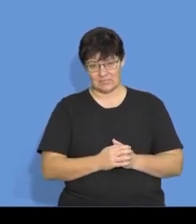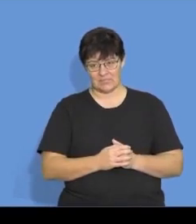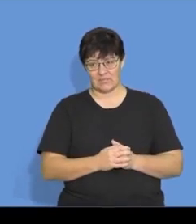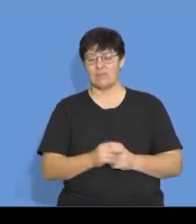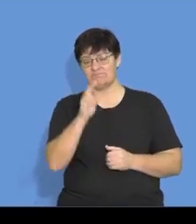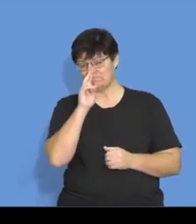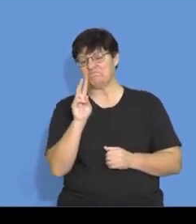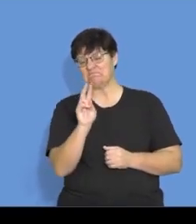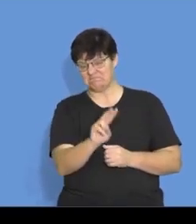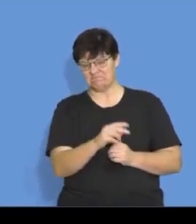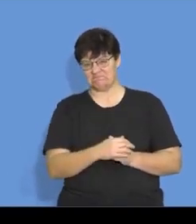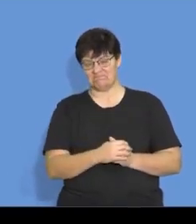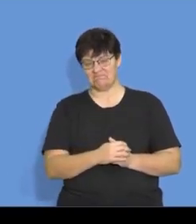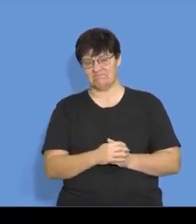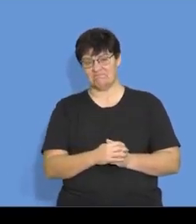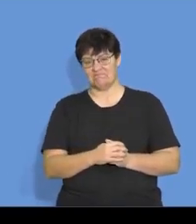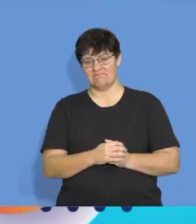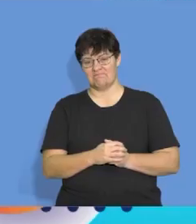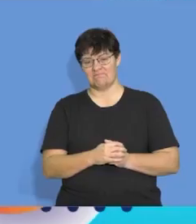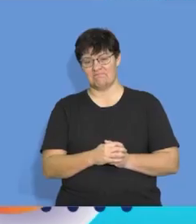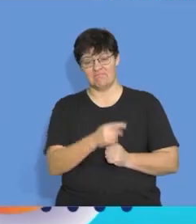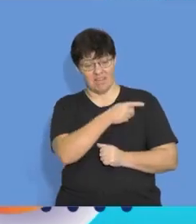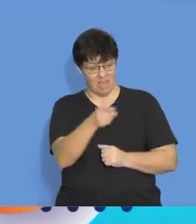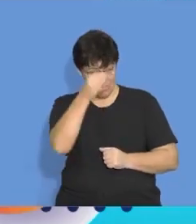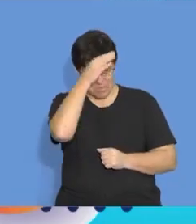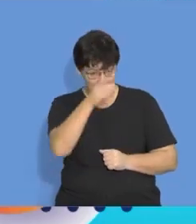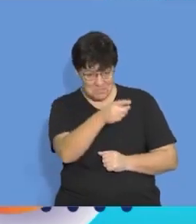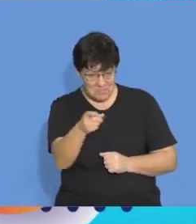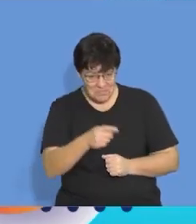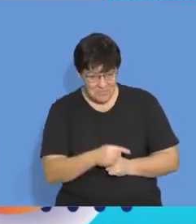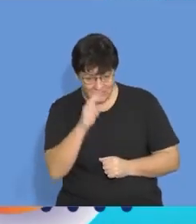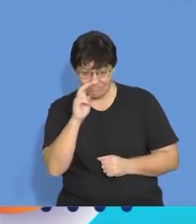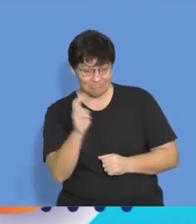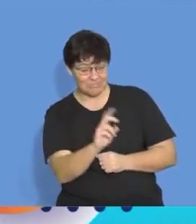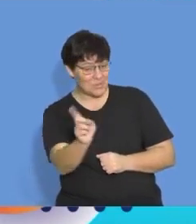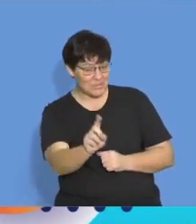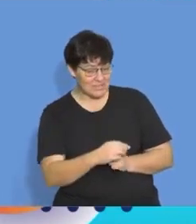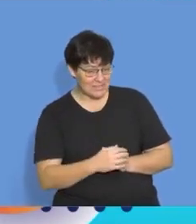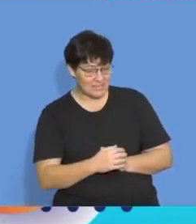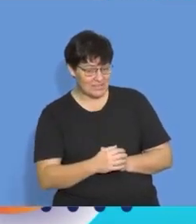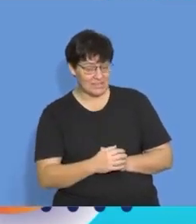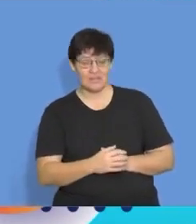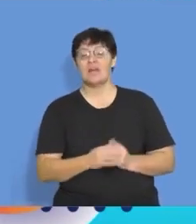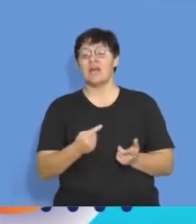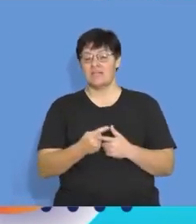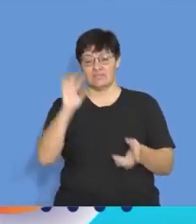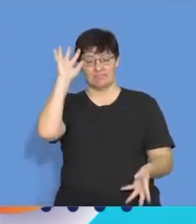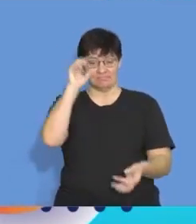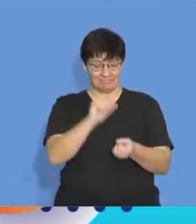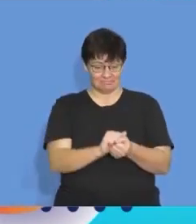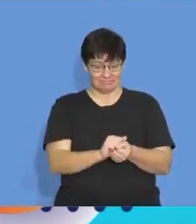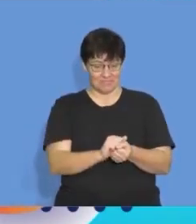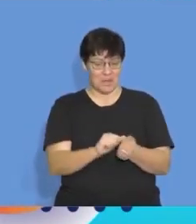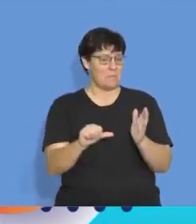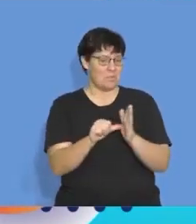now, accounting boffins out there. What's important, if we summarize this segment, is